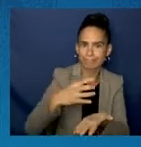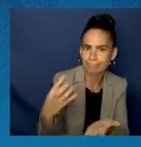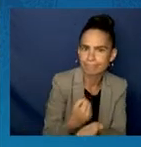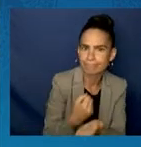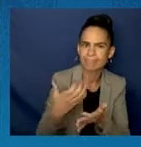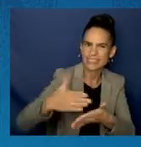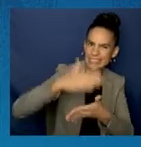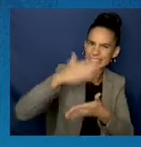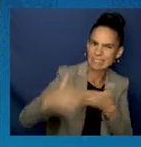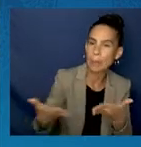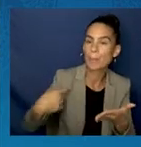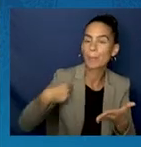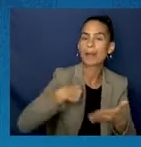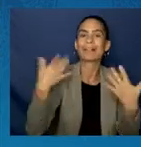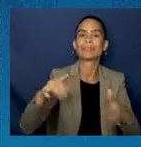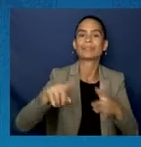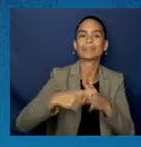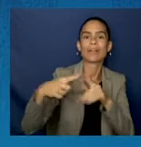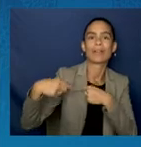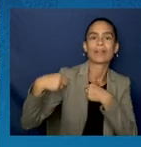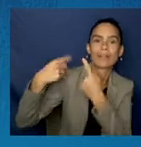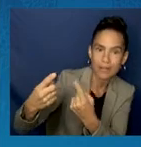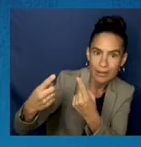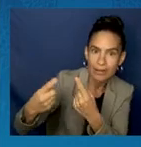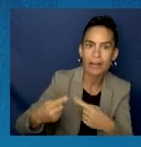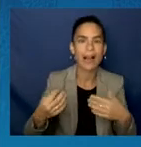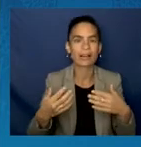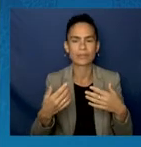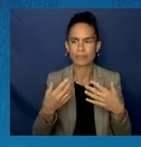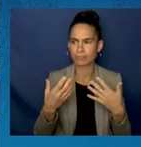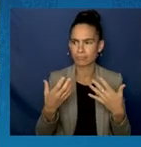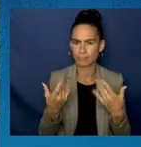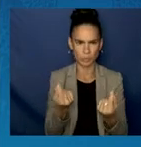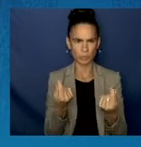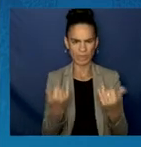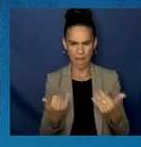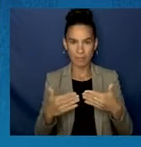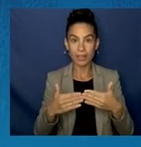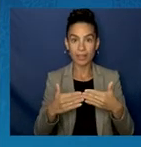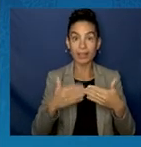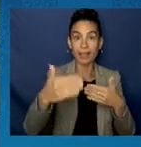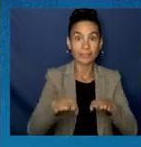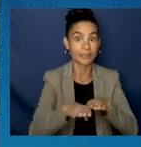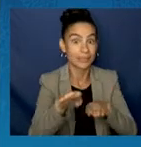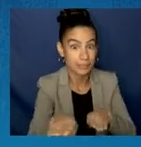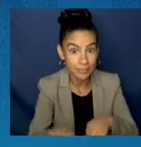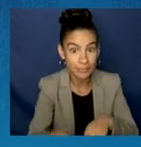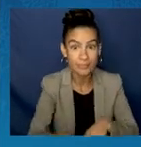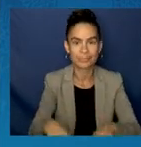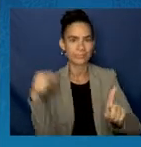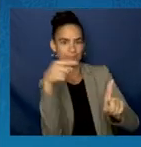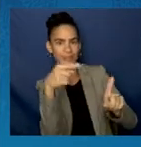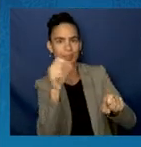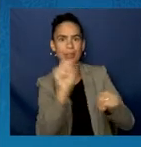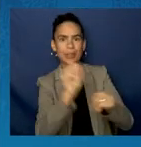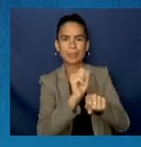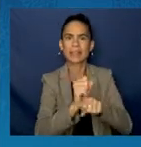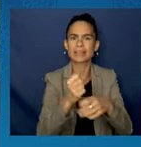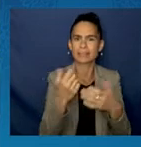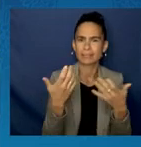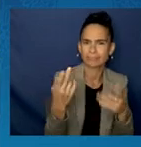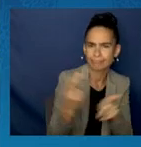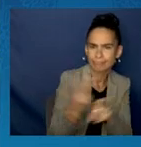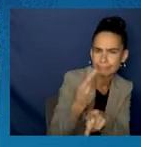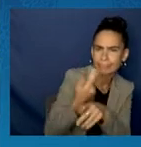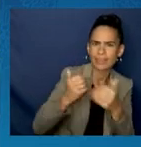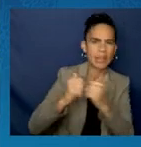step, and that is the work that we can do to build upon the success of the American Rescue Plan with the Build Back